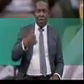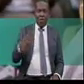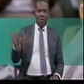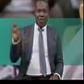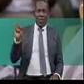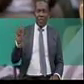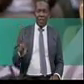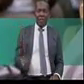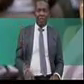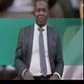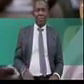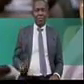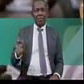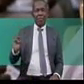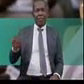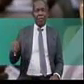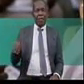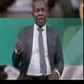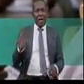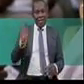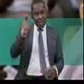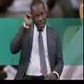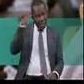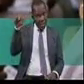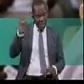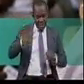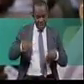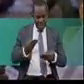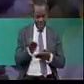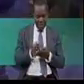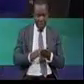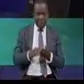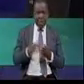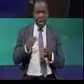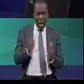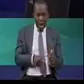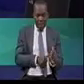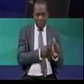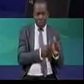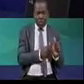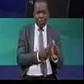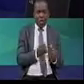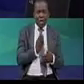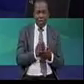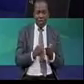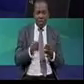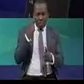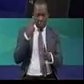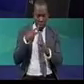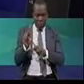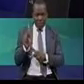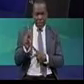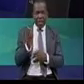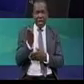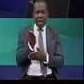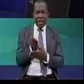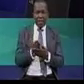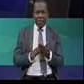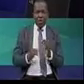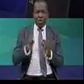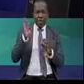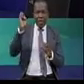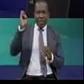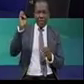gives some apostles, and he gives some prophets, and he gives some evangelists, and he